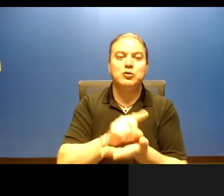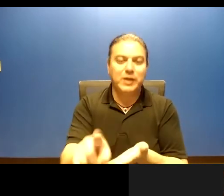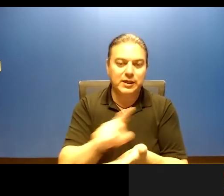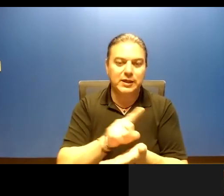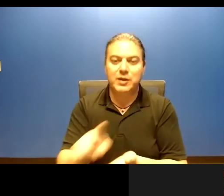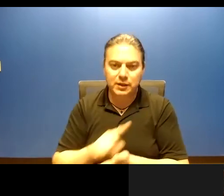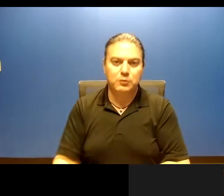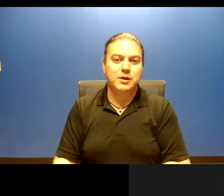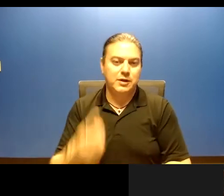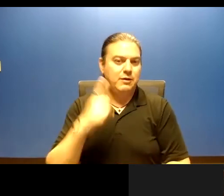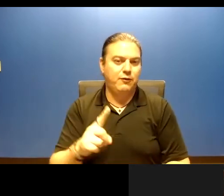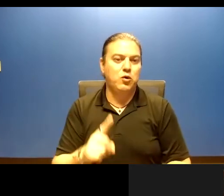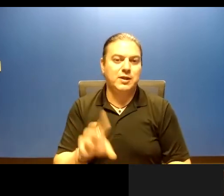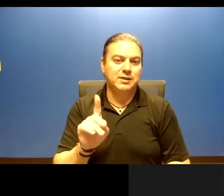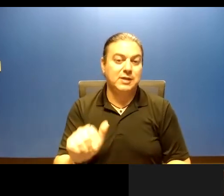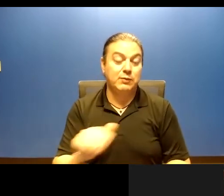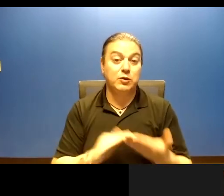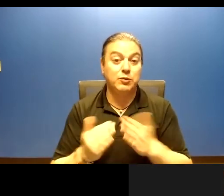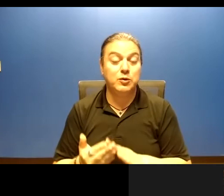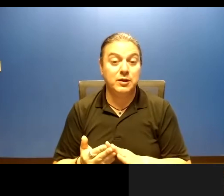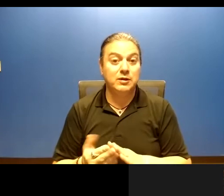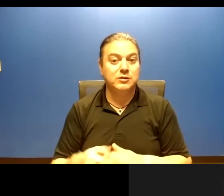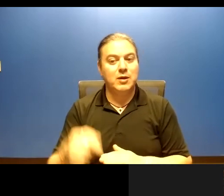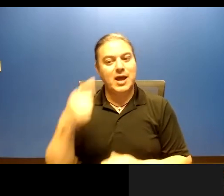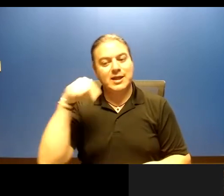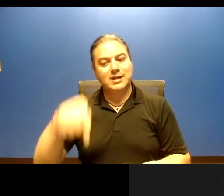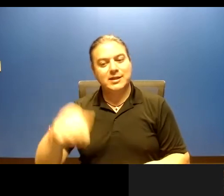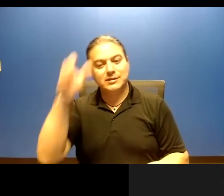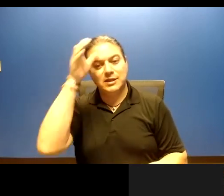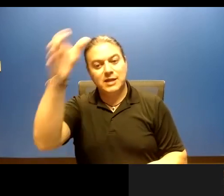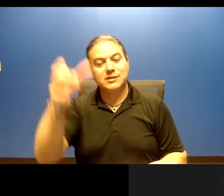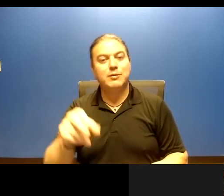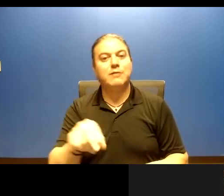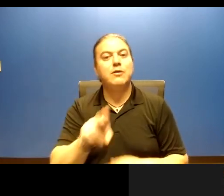occurrences for our community. And so I think this concept of universal design